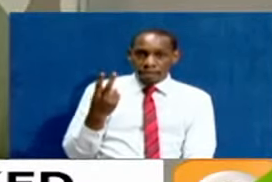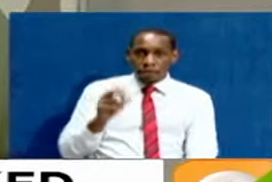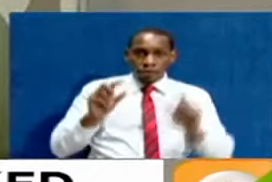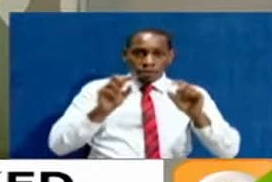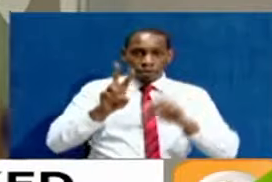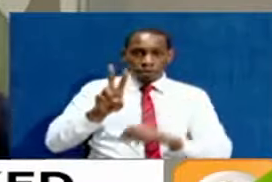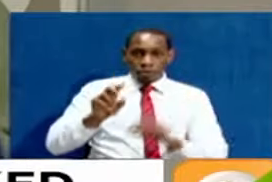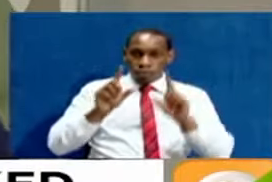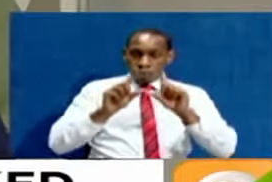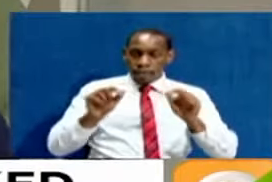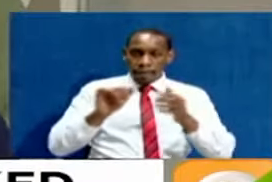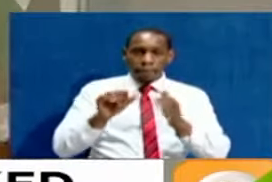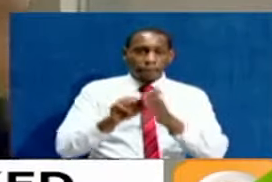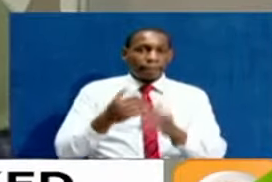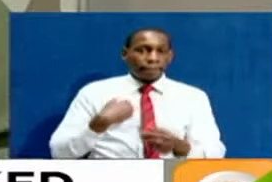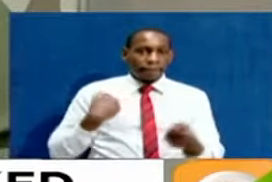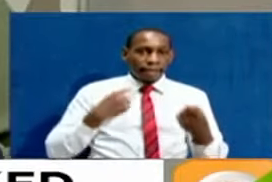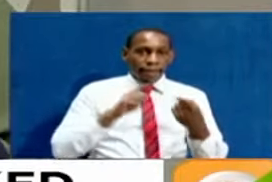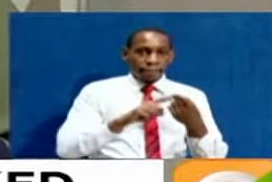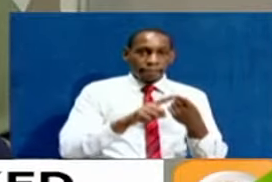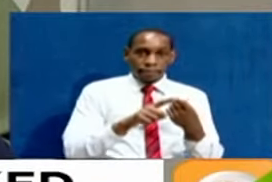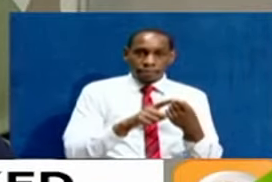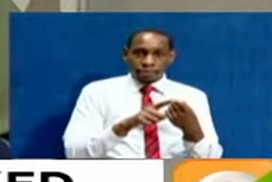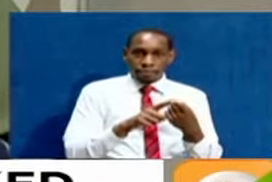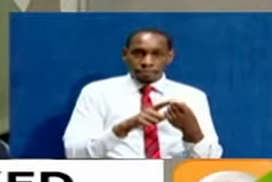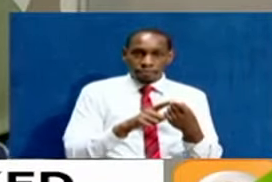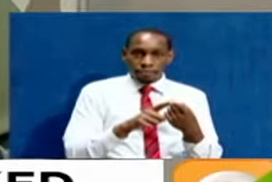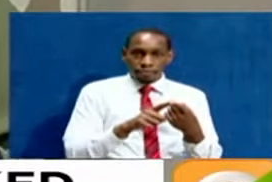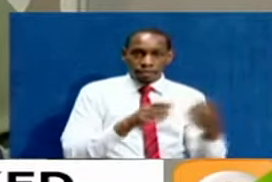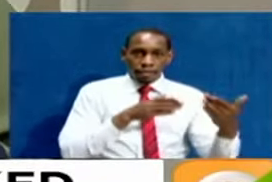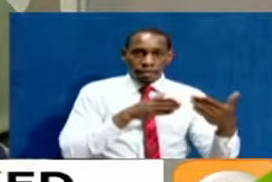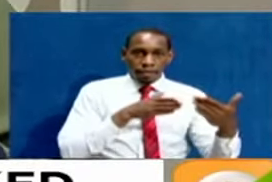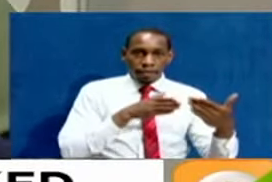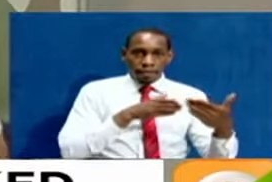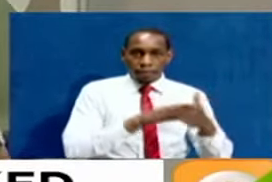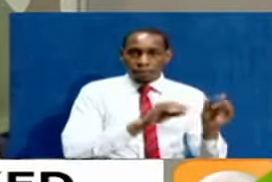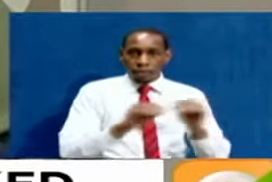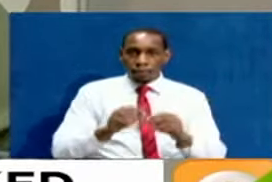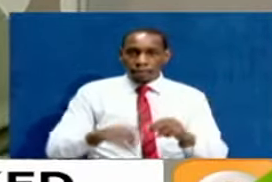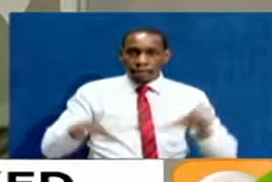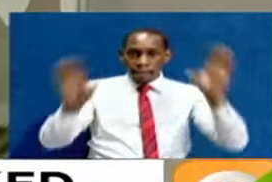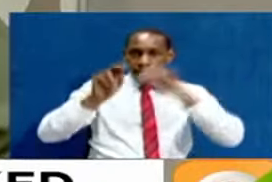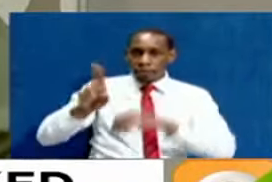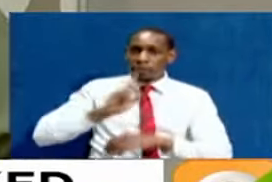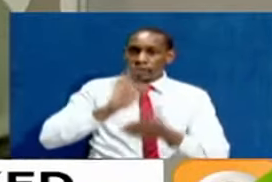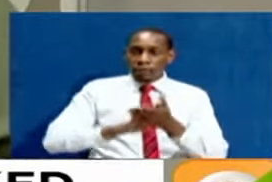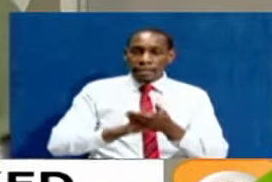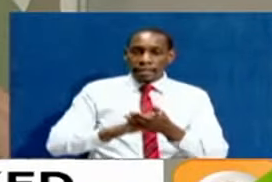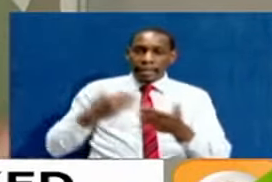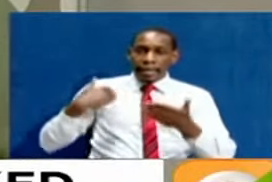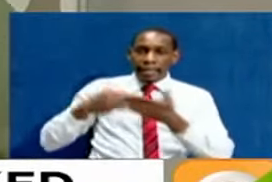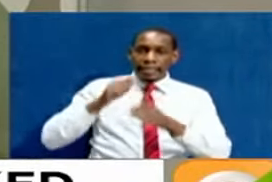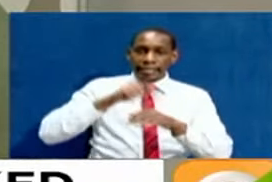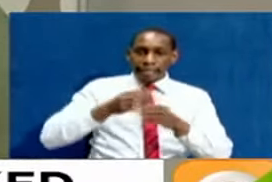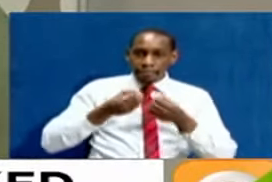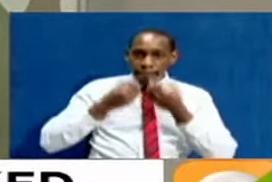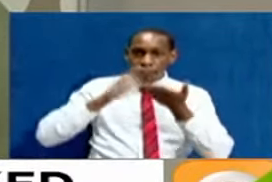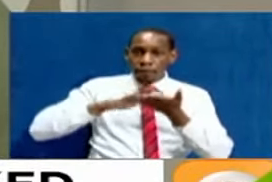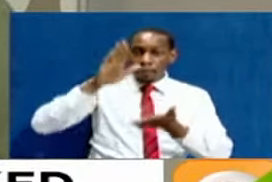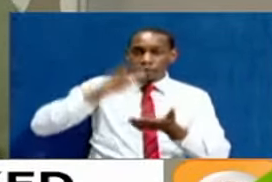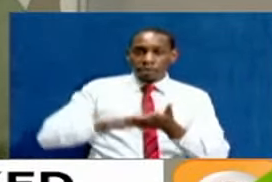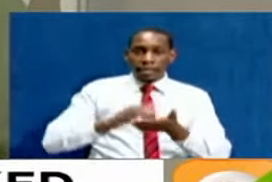statements that I have an issue with. One is the open-ended lockdown. The president said, until further notice. So what does until further